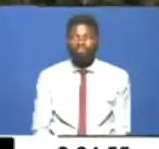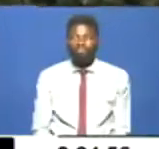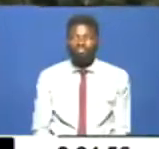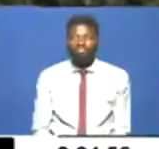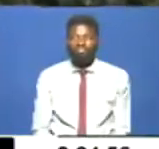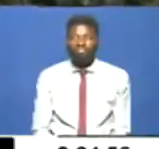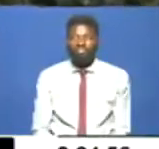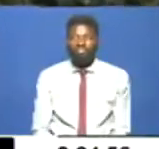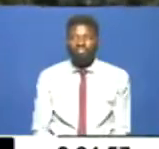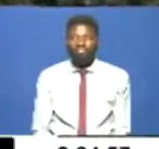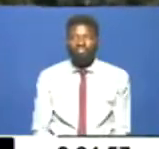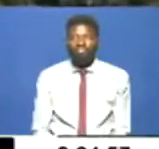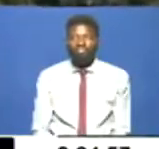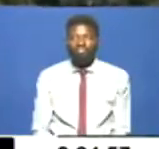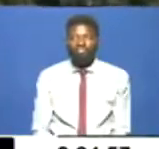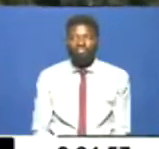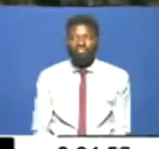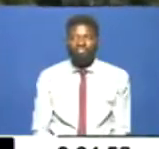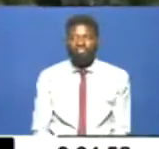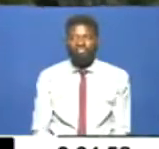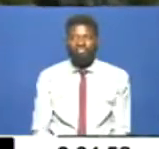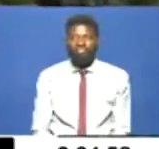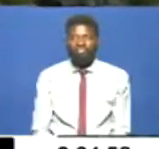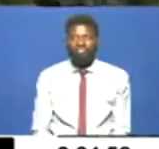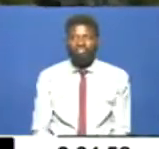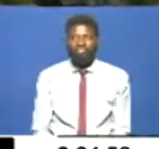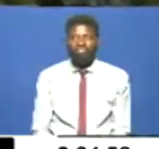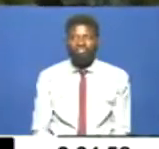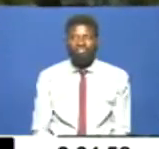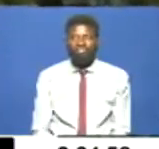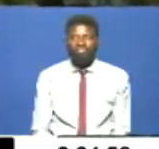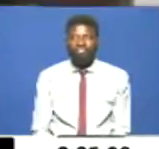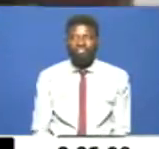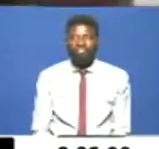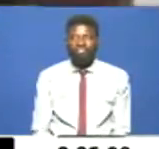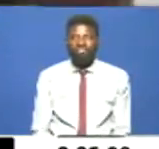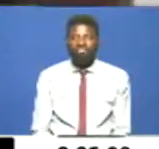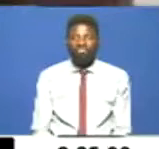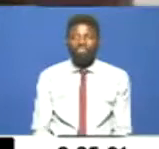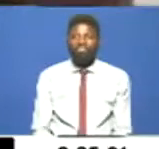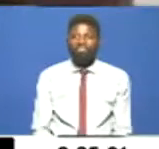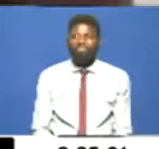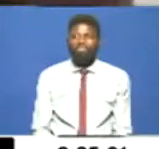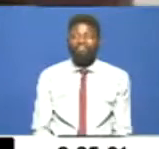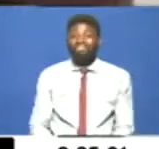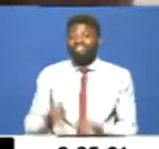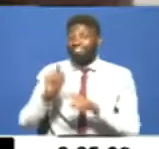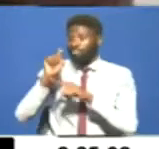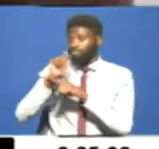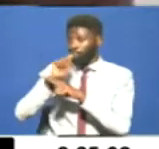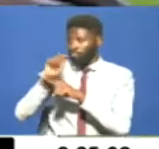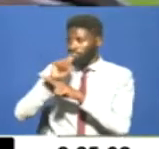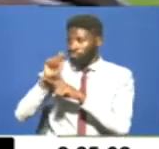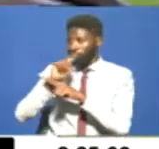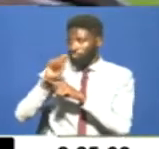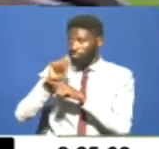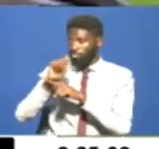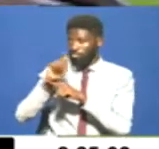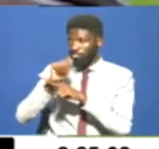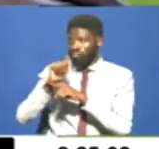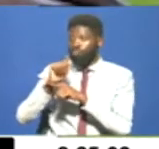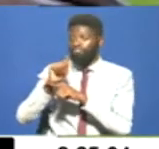athletics. I think it's something like genetic in our family. I train in a team, and my schedule is